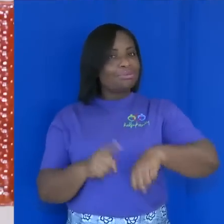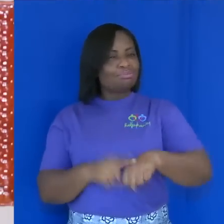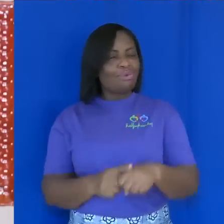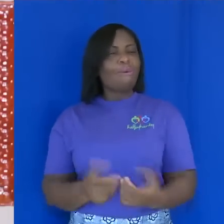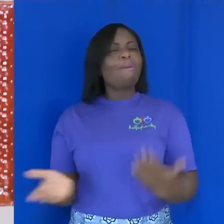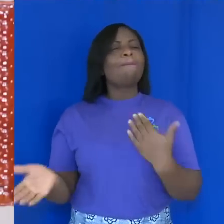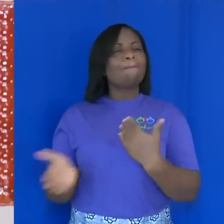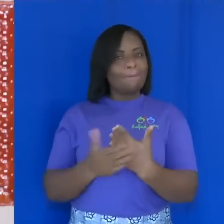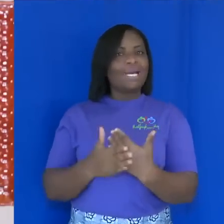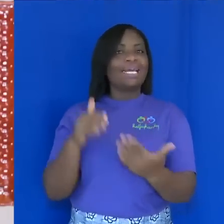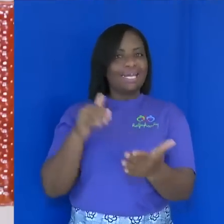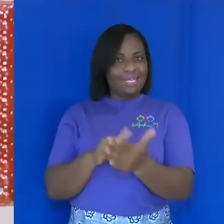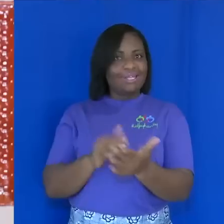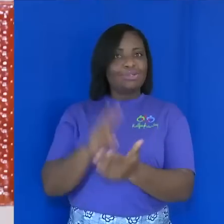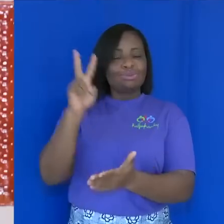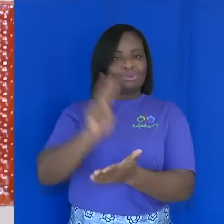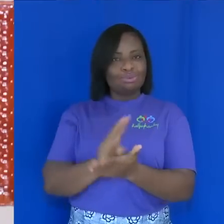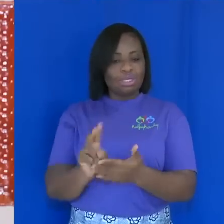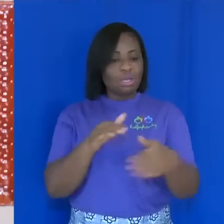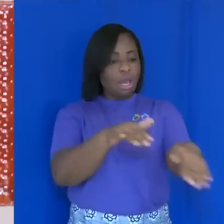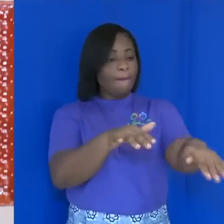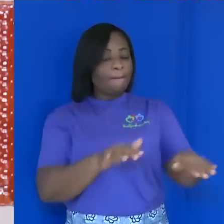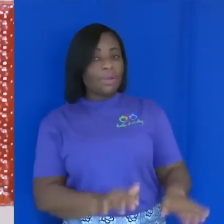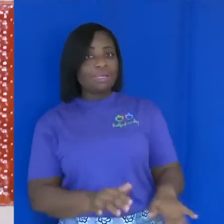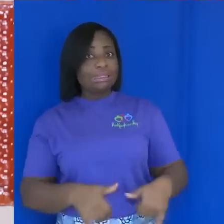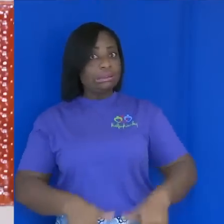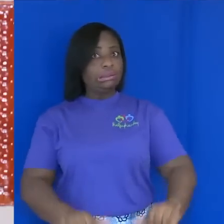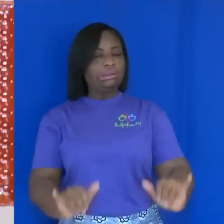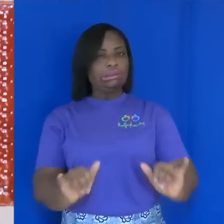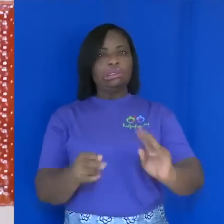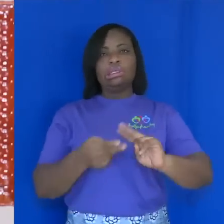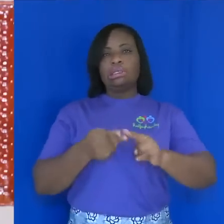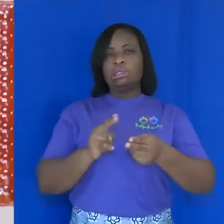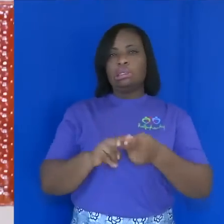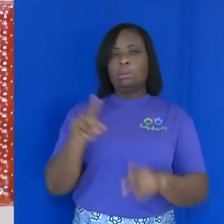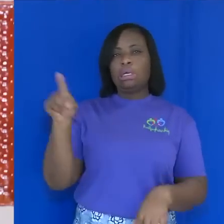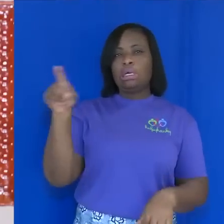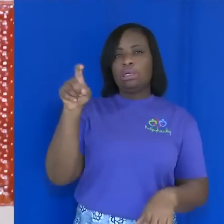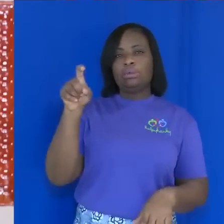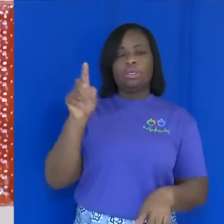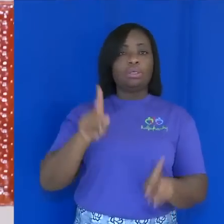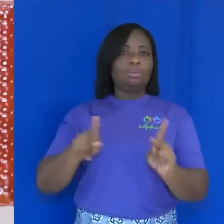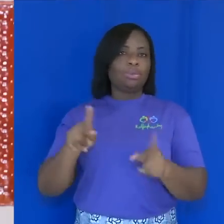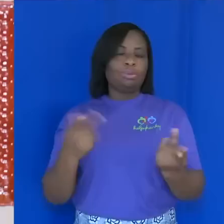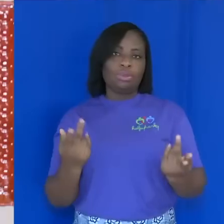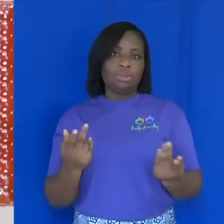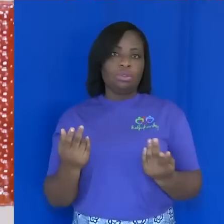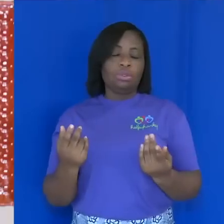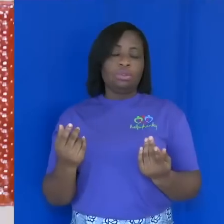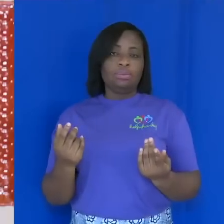weeks. Private burials, still with a maximum of 100 persons, are being